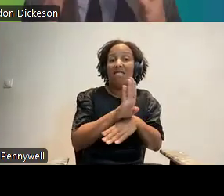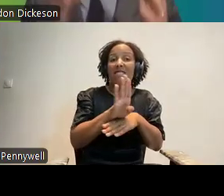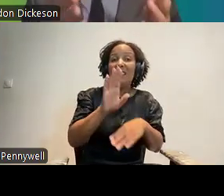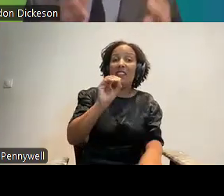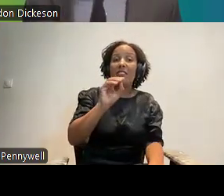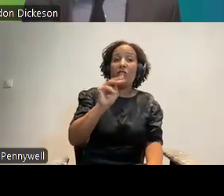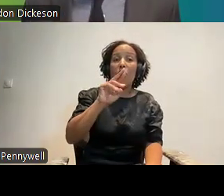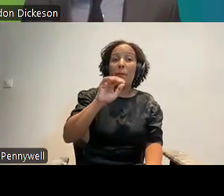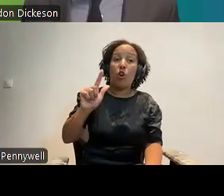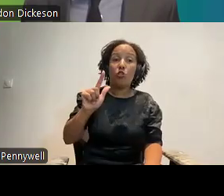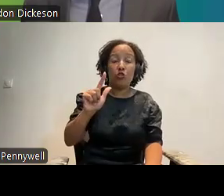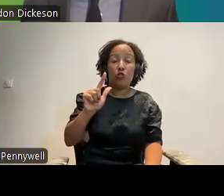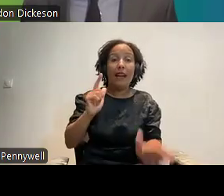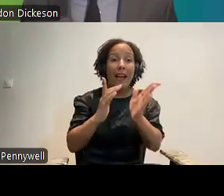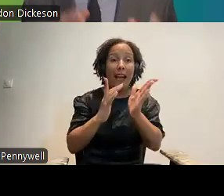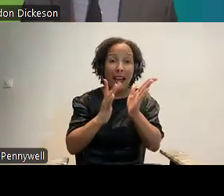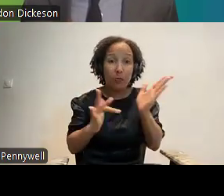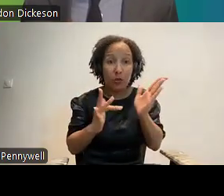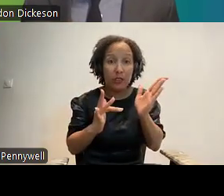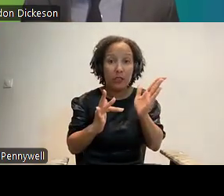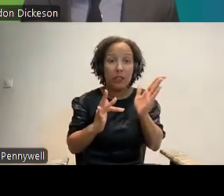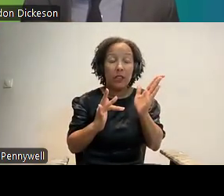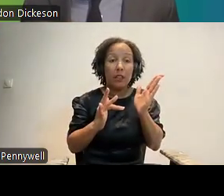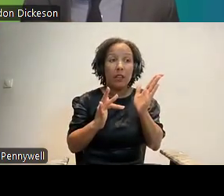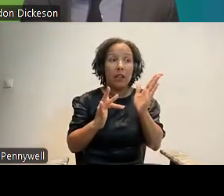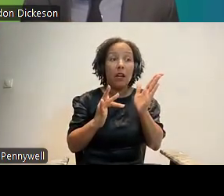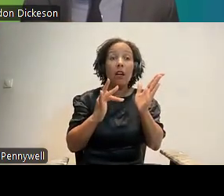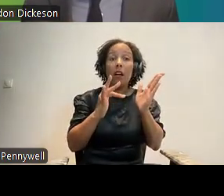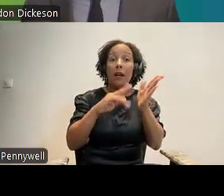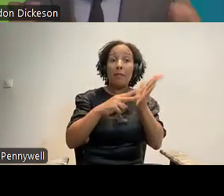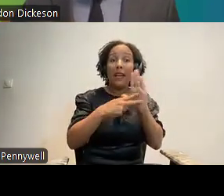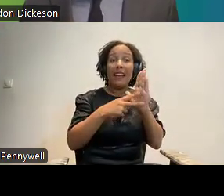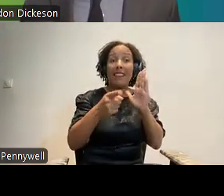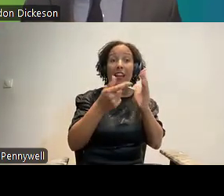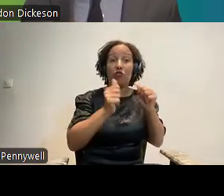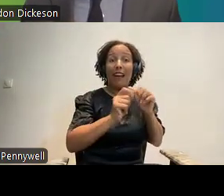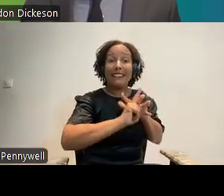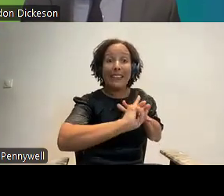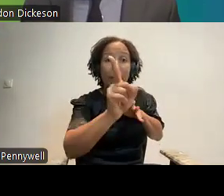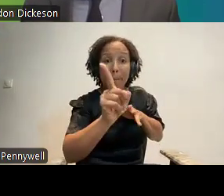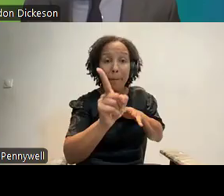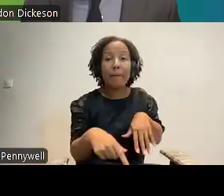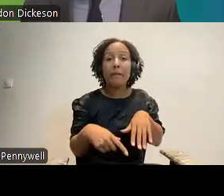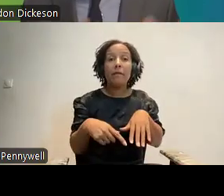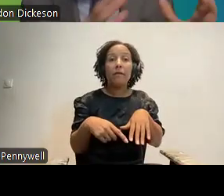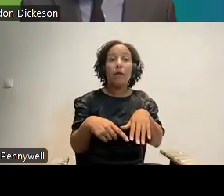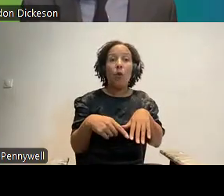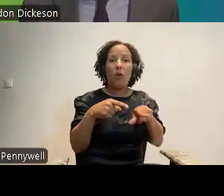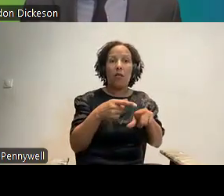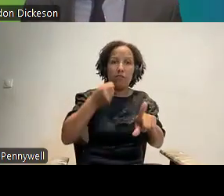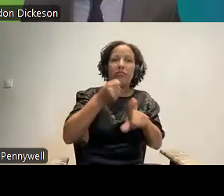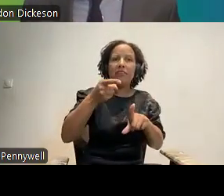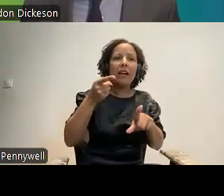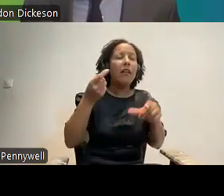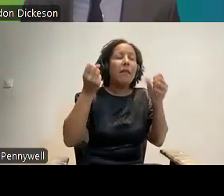led either to this happening or they were trying to get away from and this happened. Cannot tell you the number of veterans I've worked with who were sexually abused